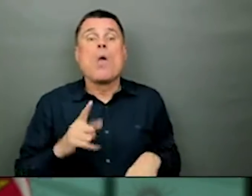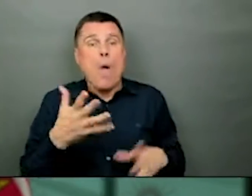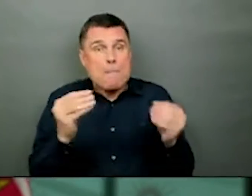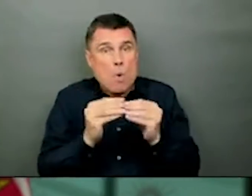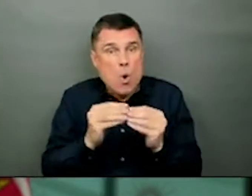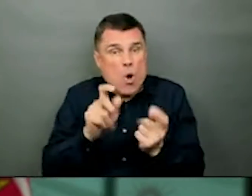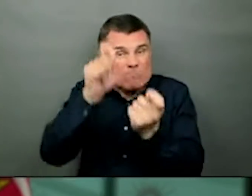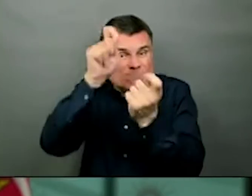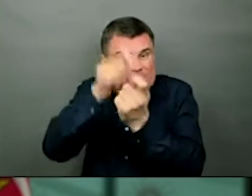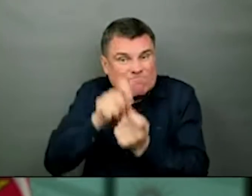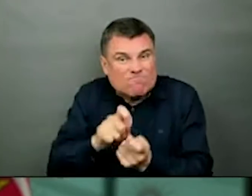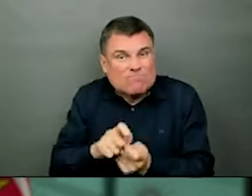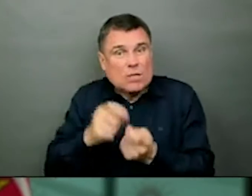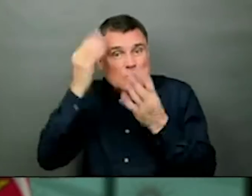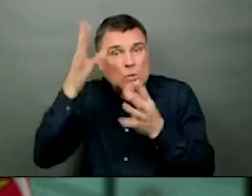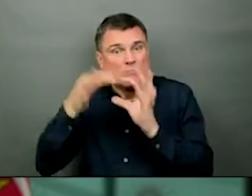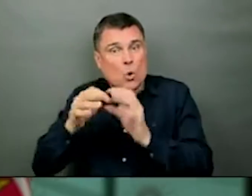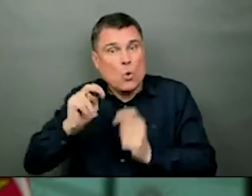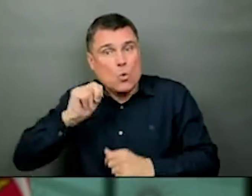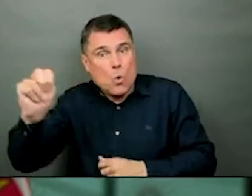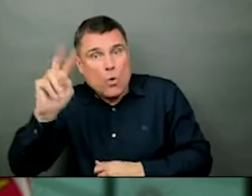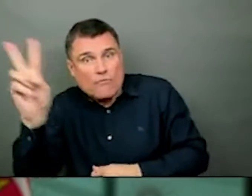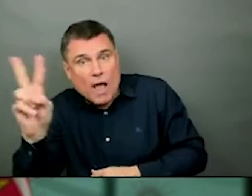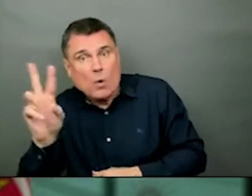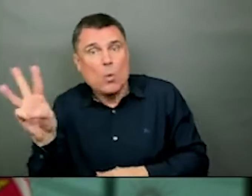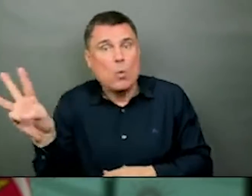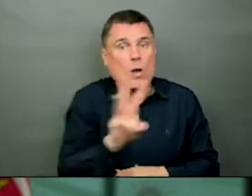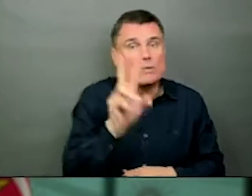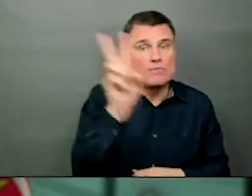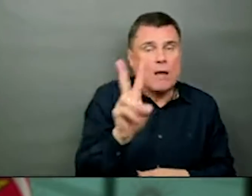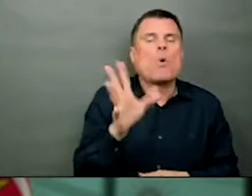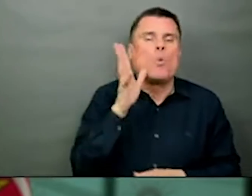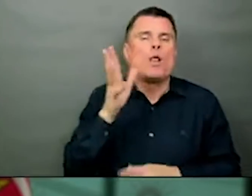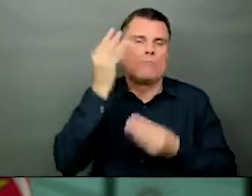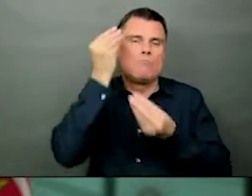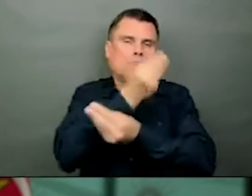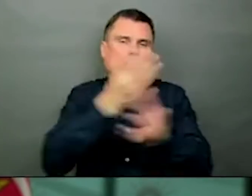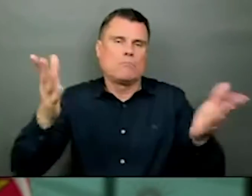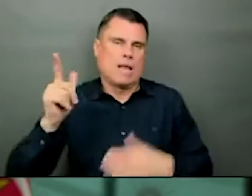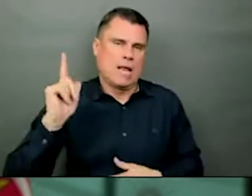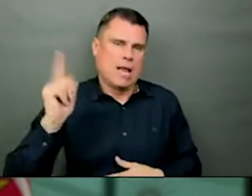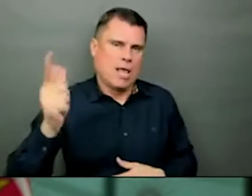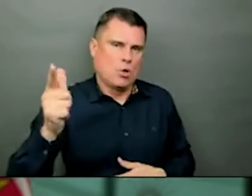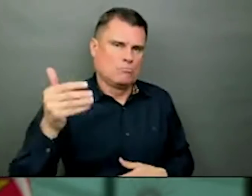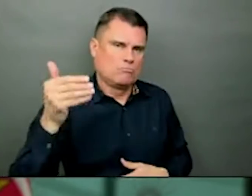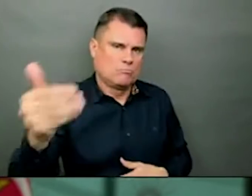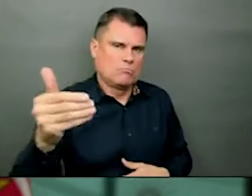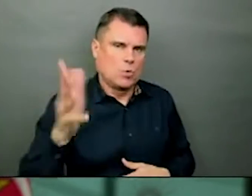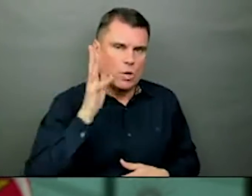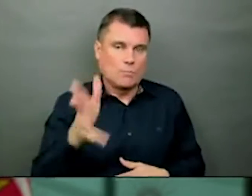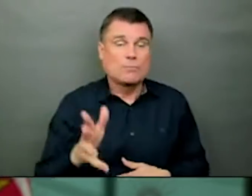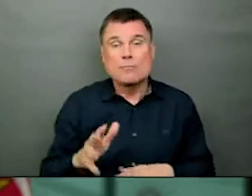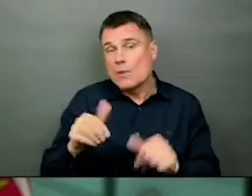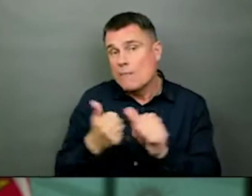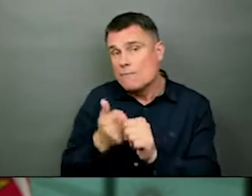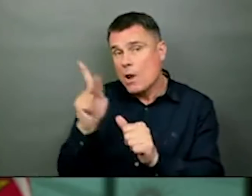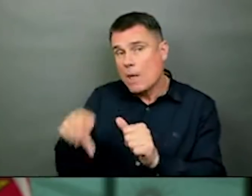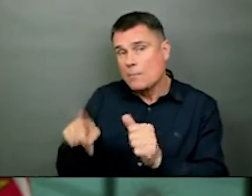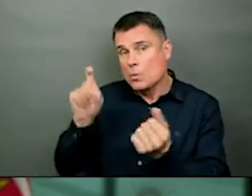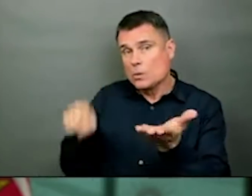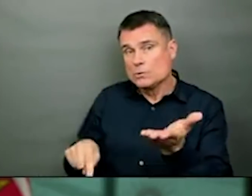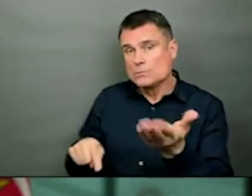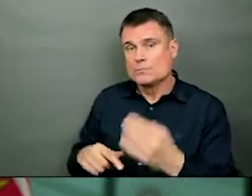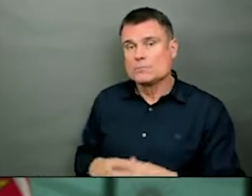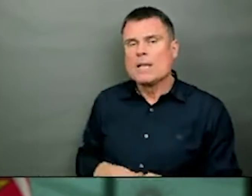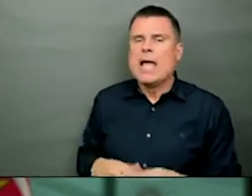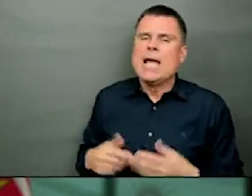Follow-up, Jane? Yeah, I guess so. I'd still like to